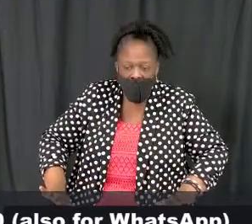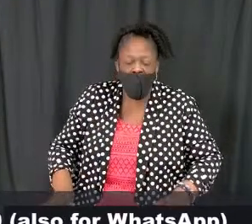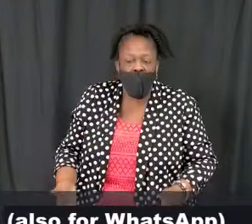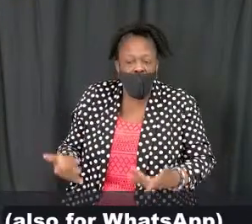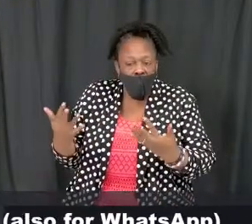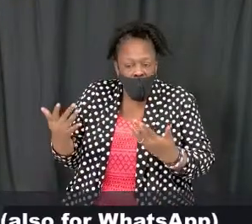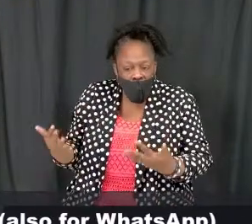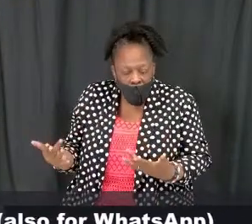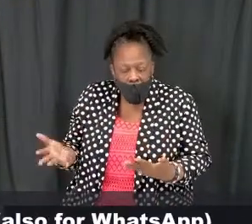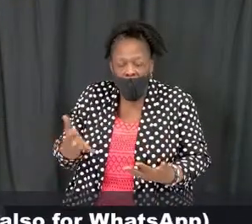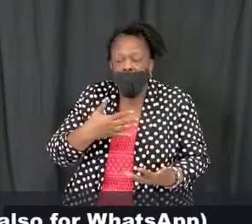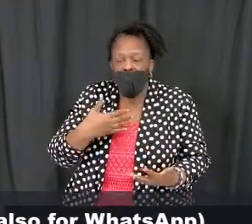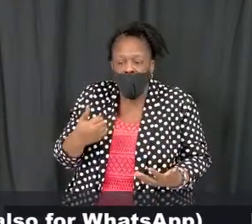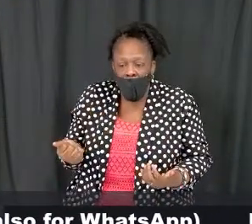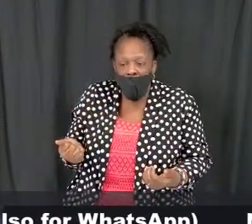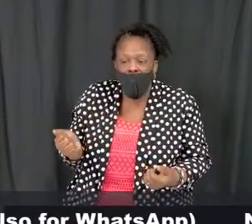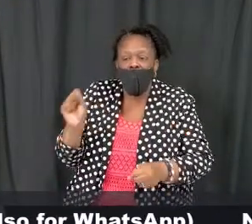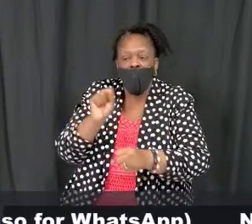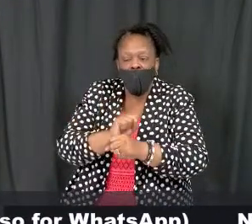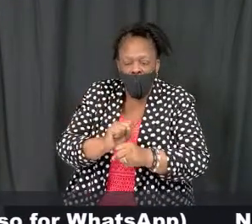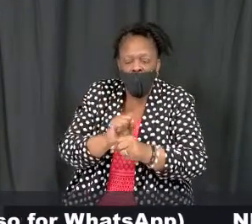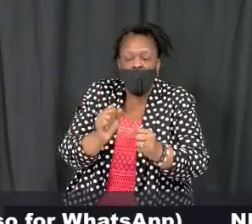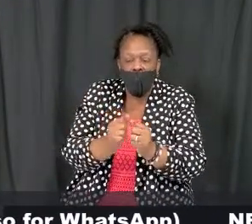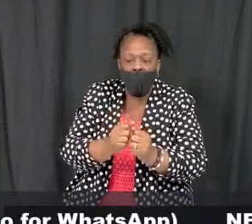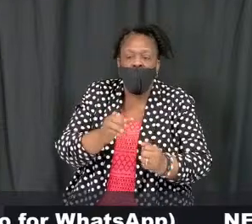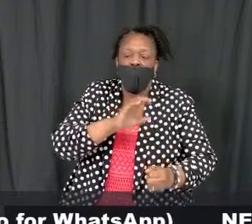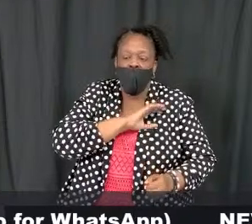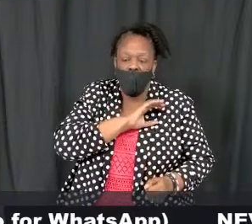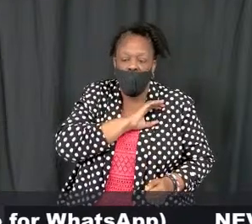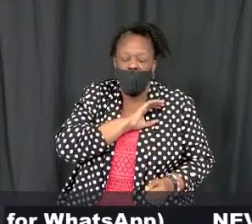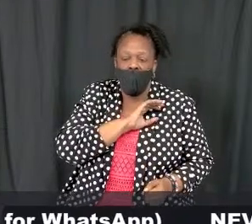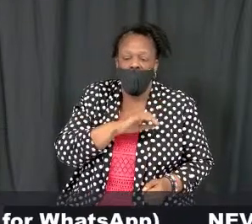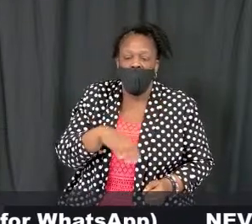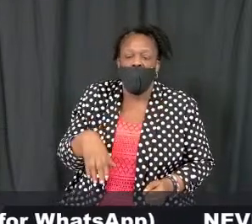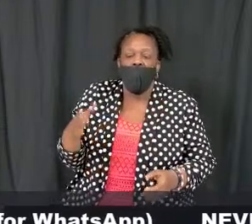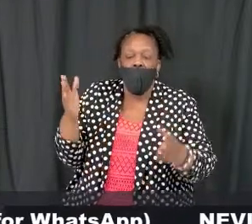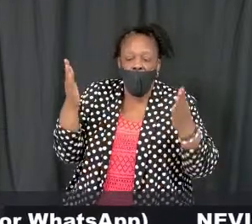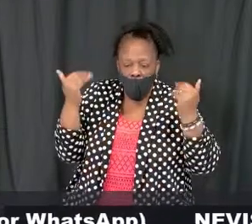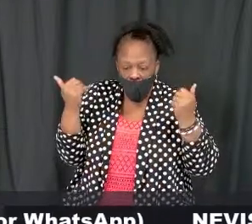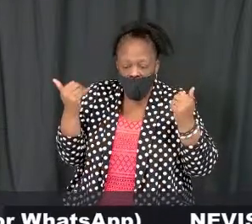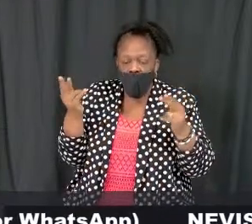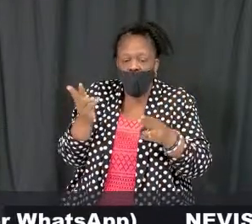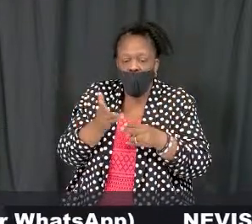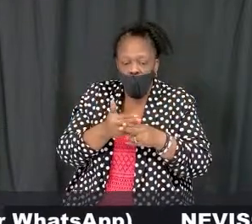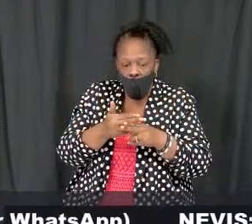cooperation with the public health and law enforcement authorities. Thank you.